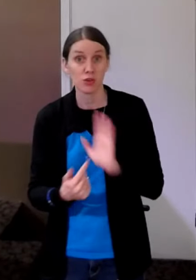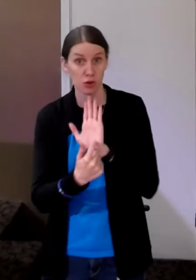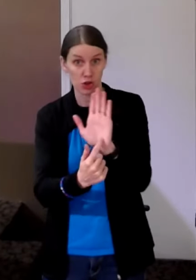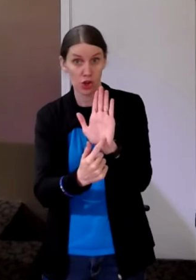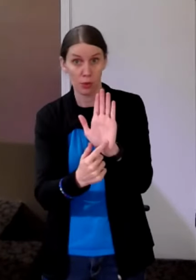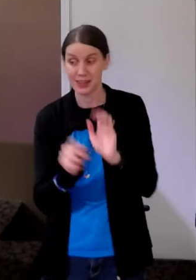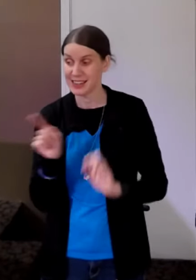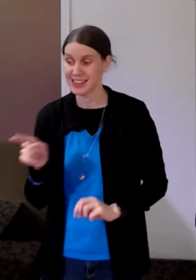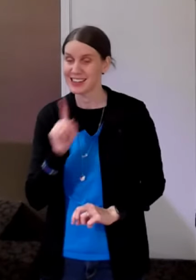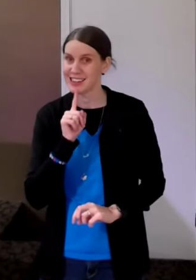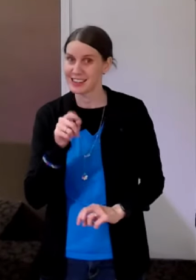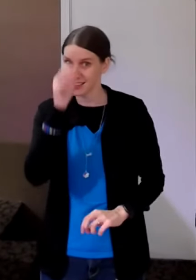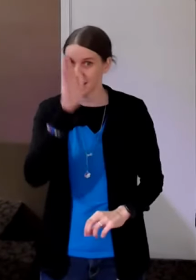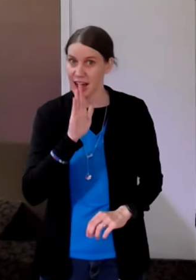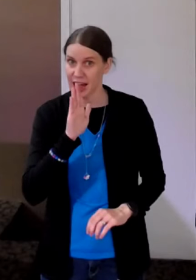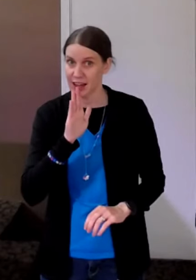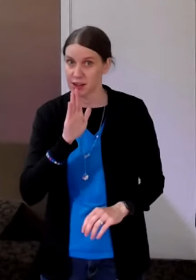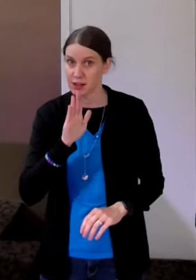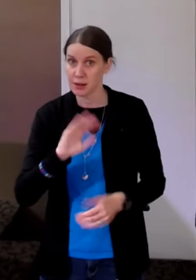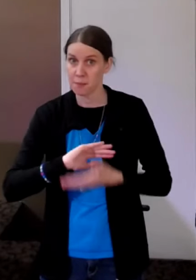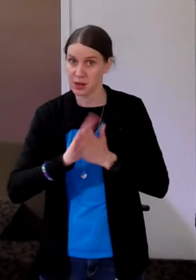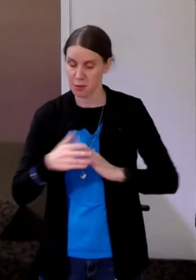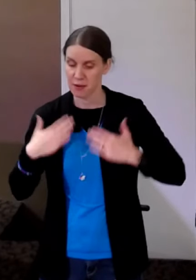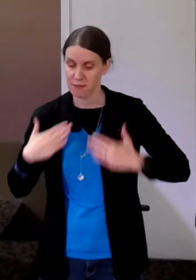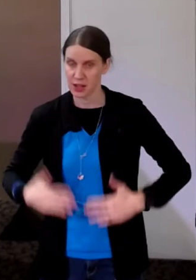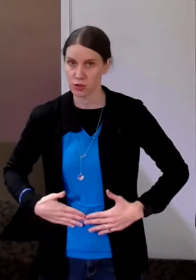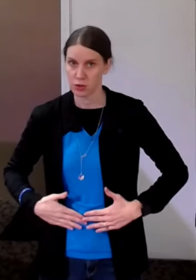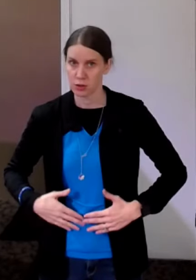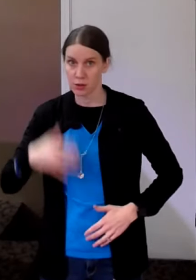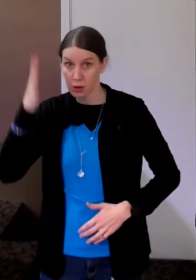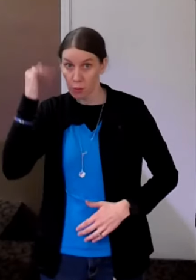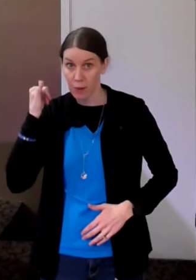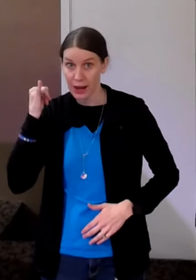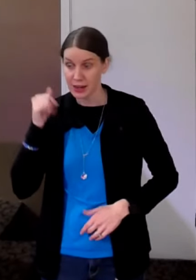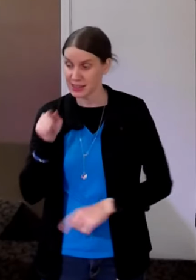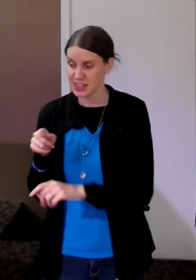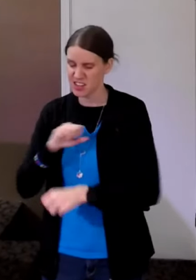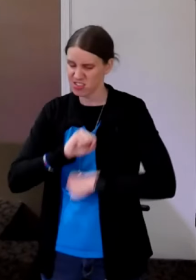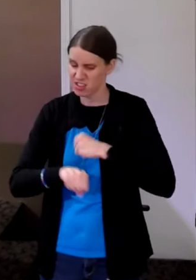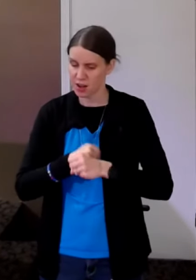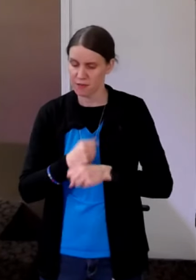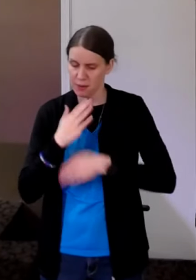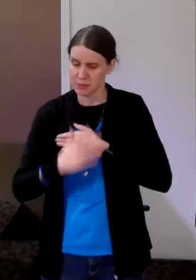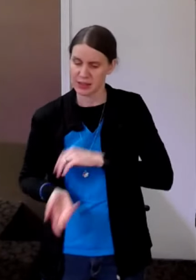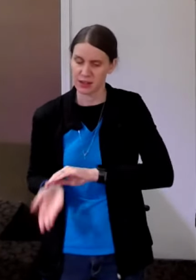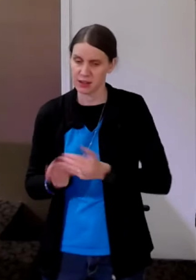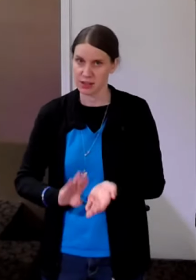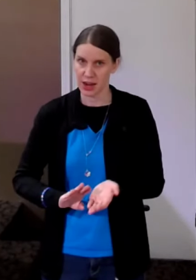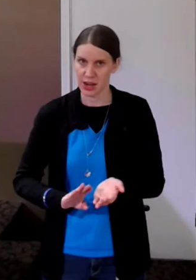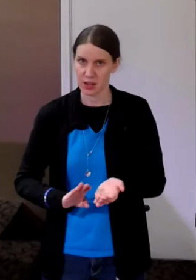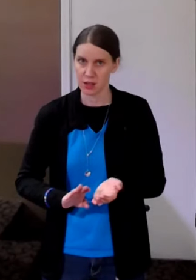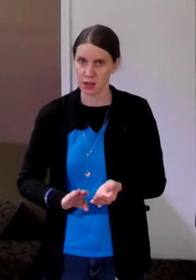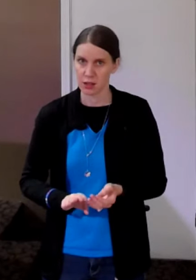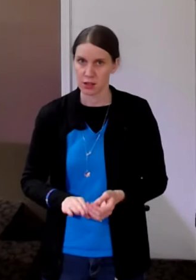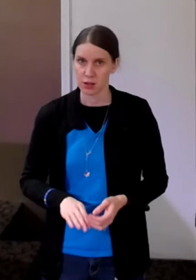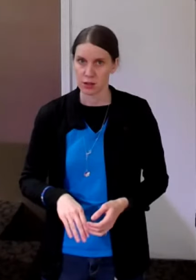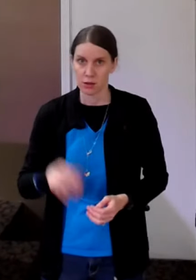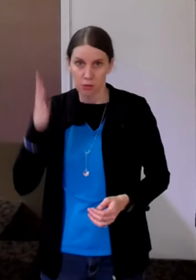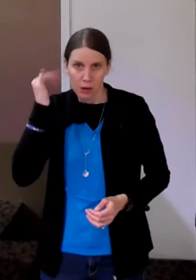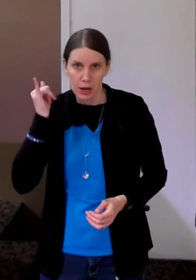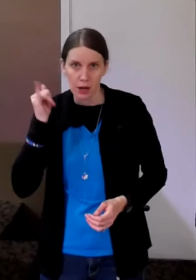flesh so that He could suffer and bleed and die to fulfill the Scriptures, that you might have your